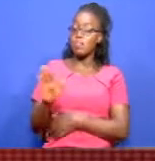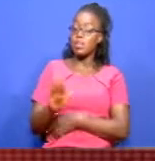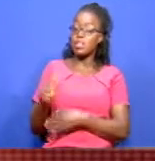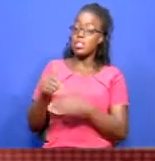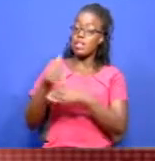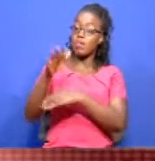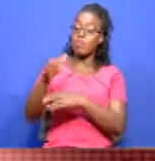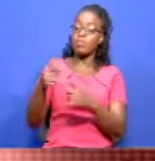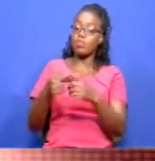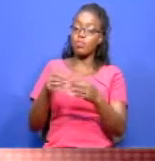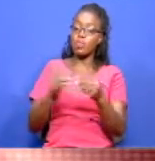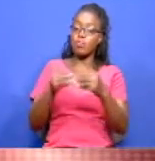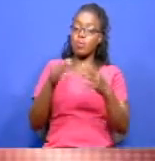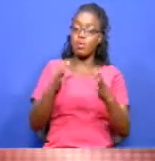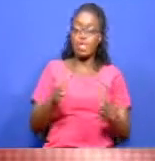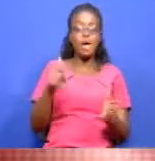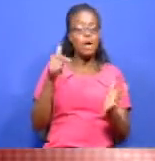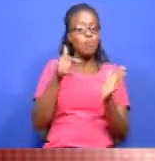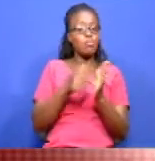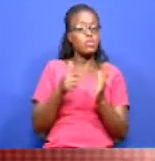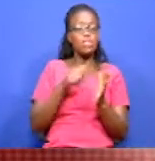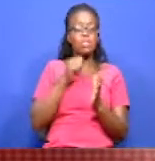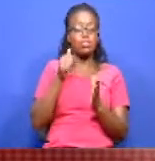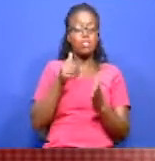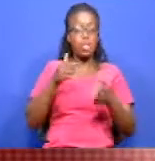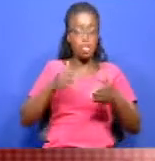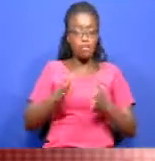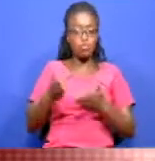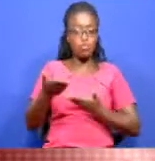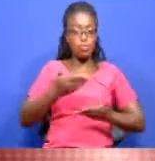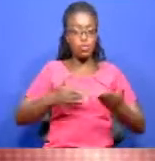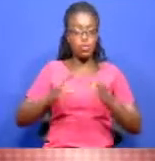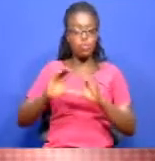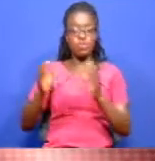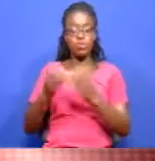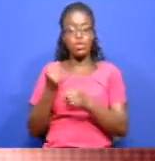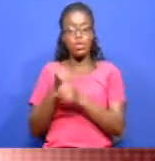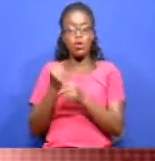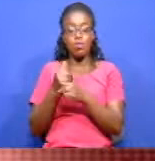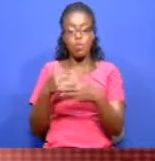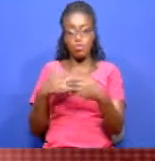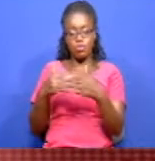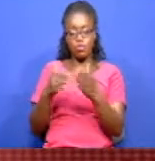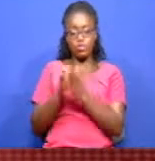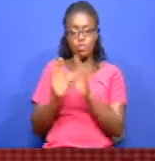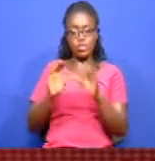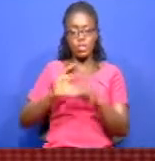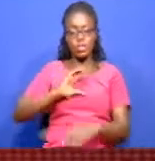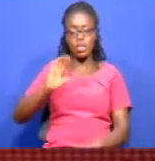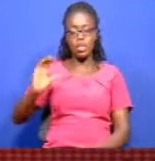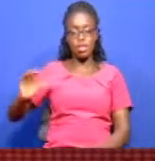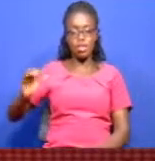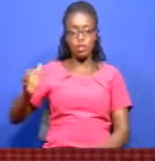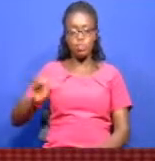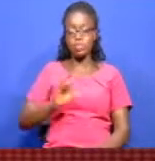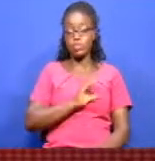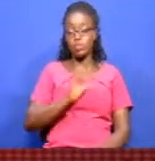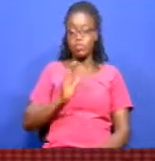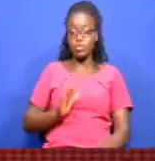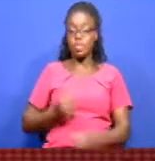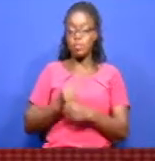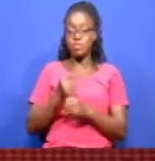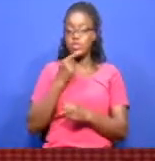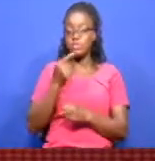the border point where they are not allowed to mingle with the community. So we're working closely with the county commissioners to make sure that these